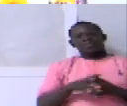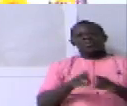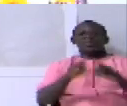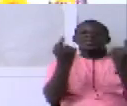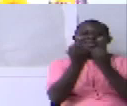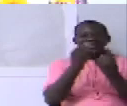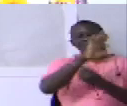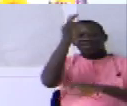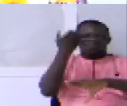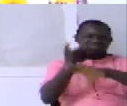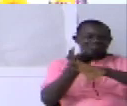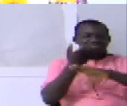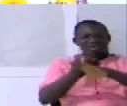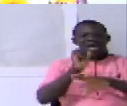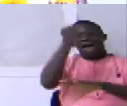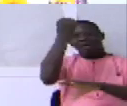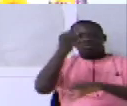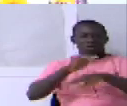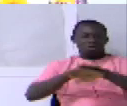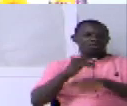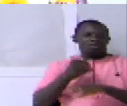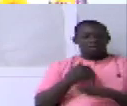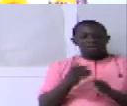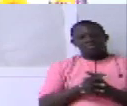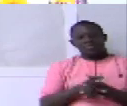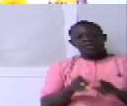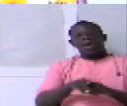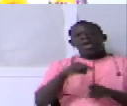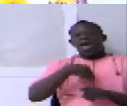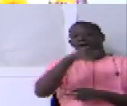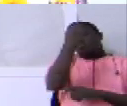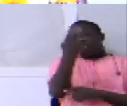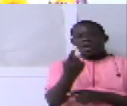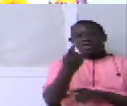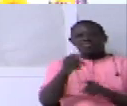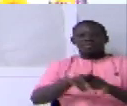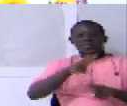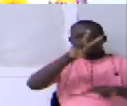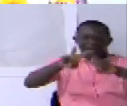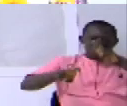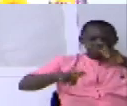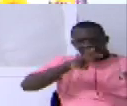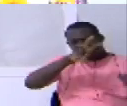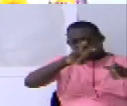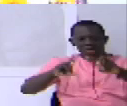Things are very hard with me. I always seek for employment. But